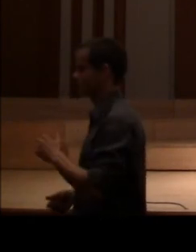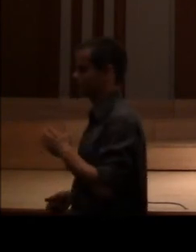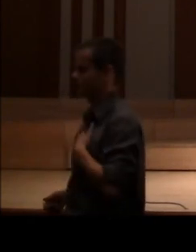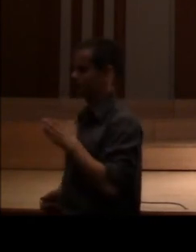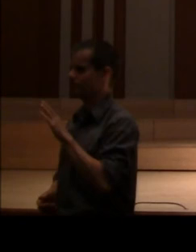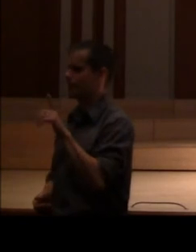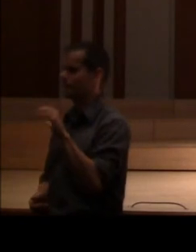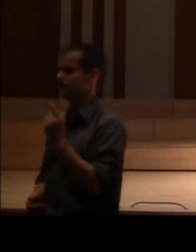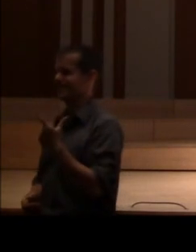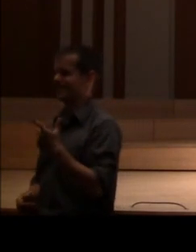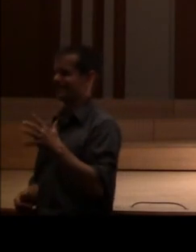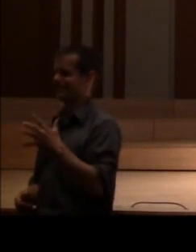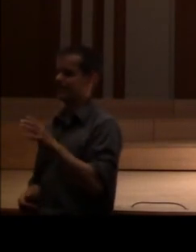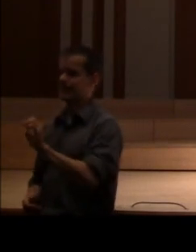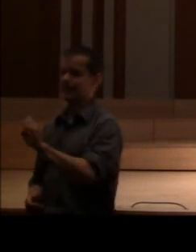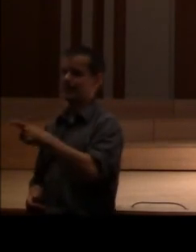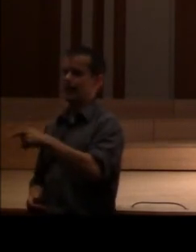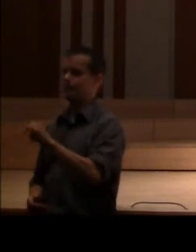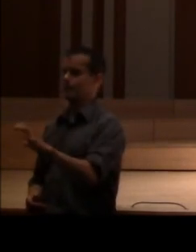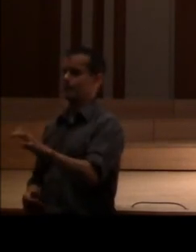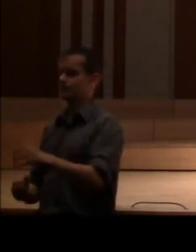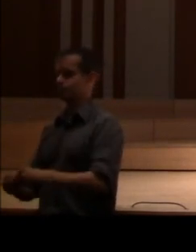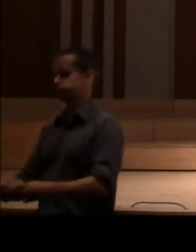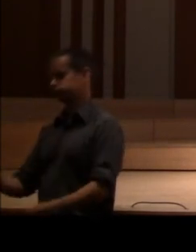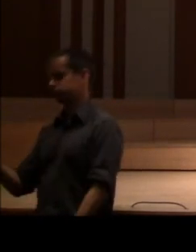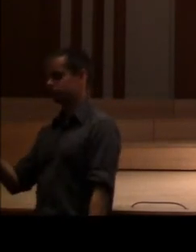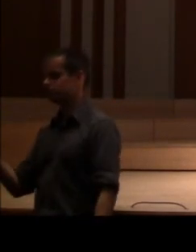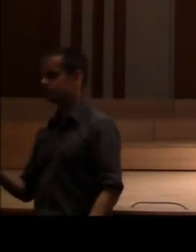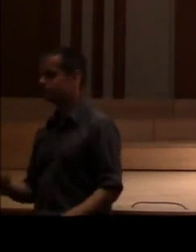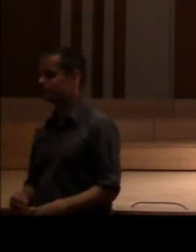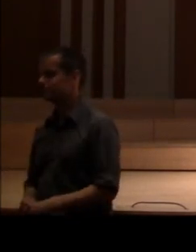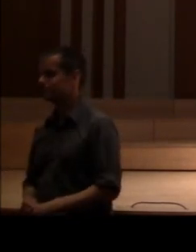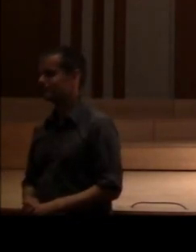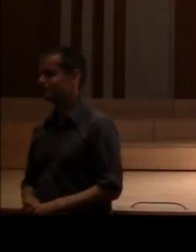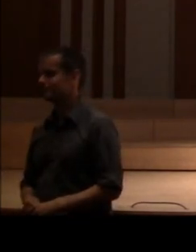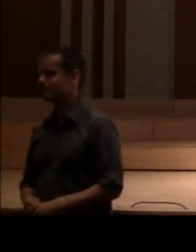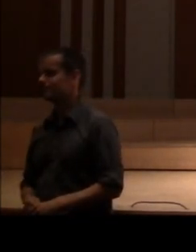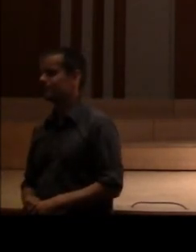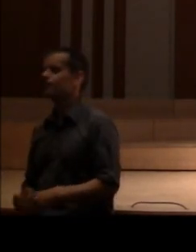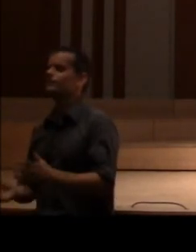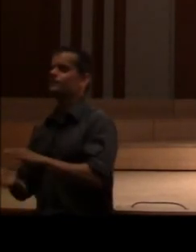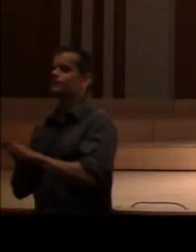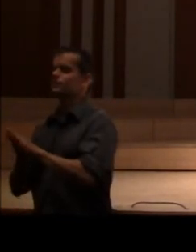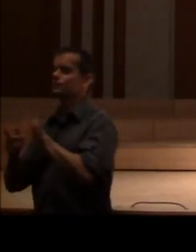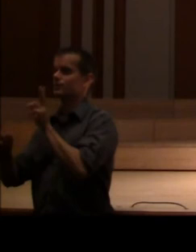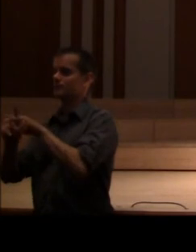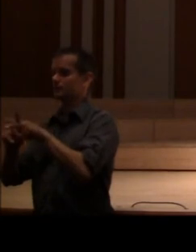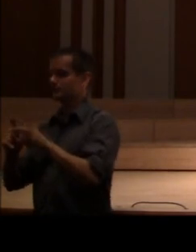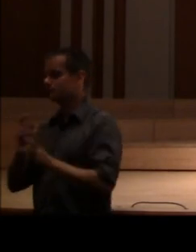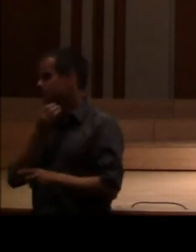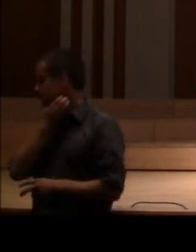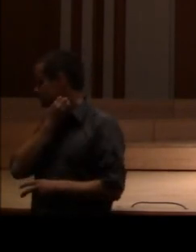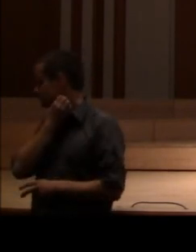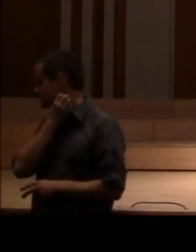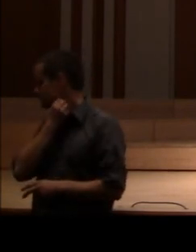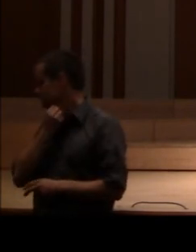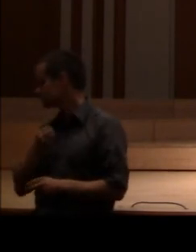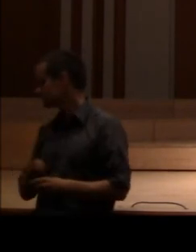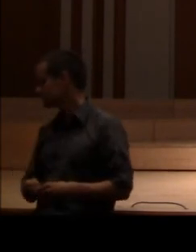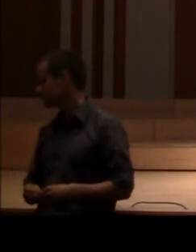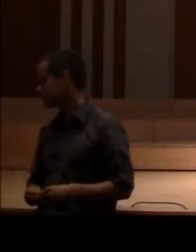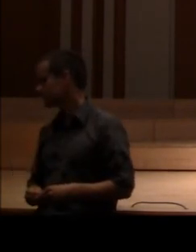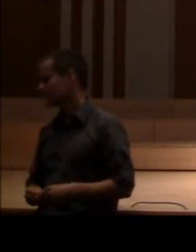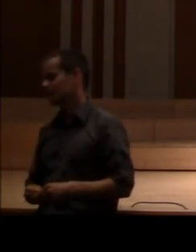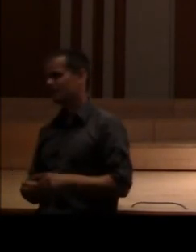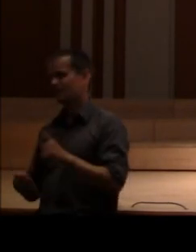I'm trying to find a, when they become an expert one. Okay, well here's a school assignment that I did. It's